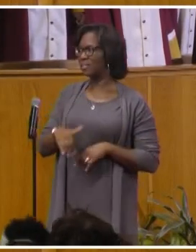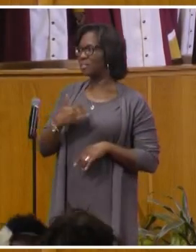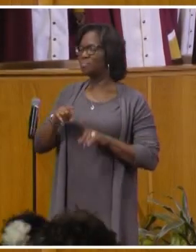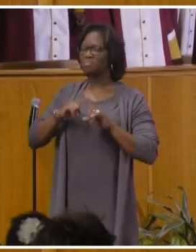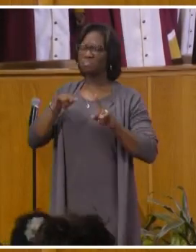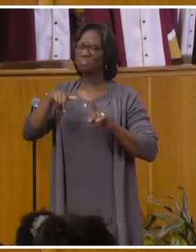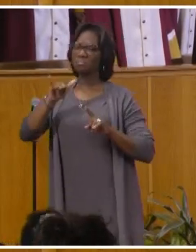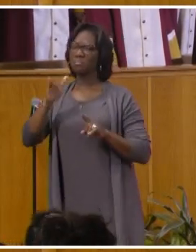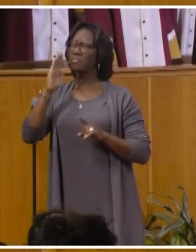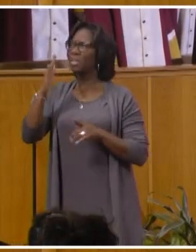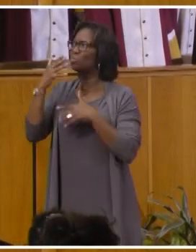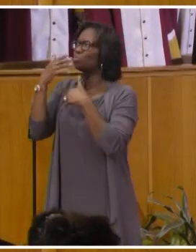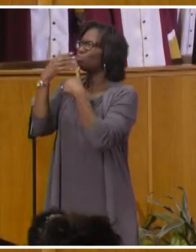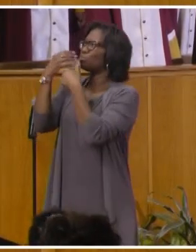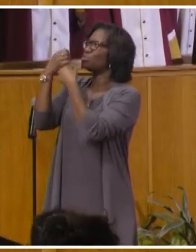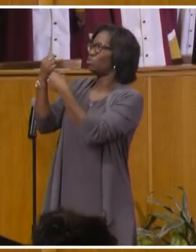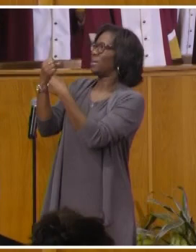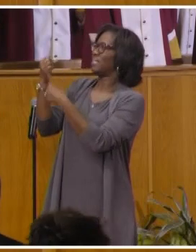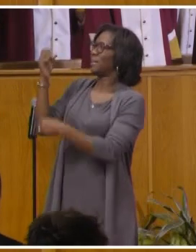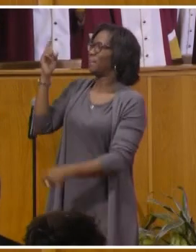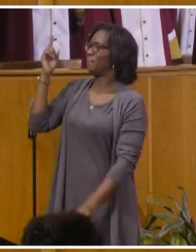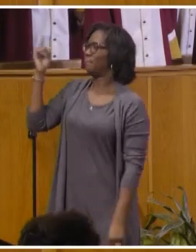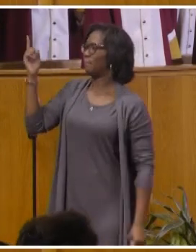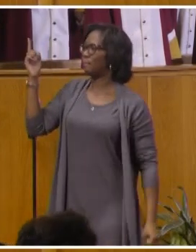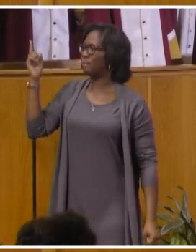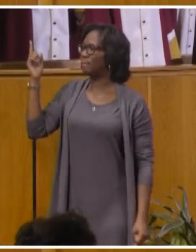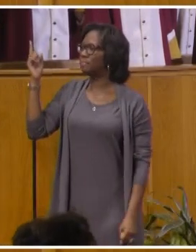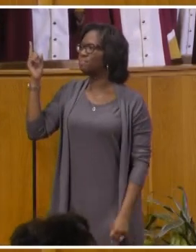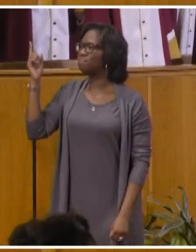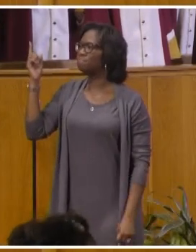yet will I trust him.